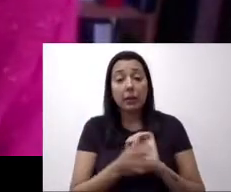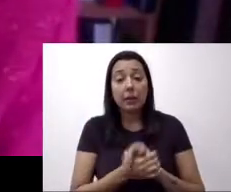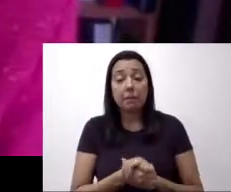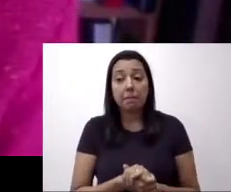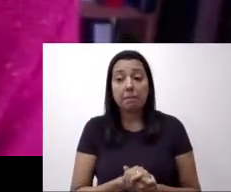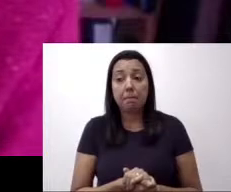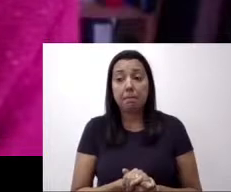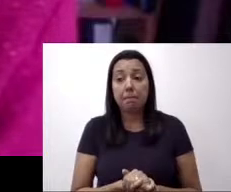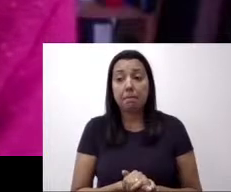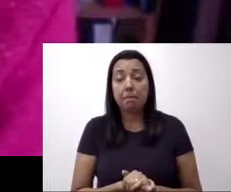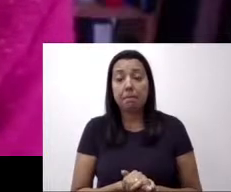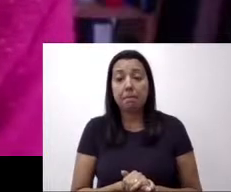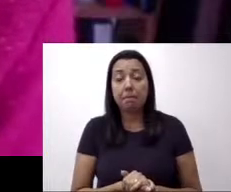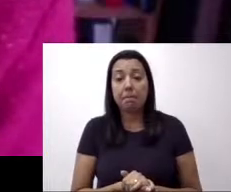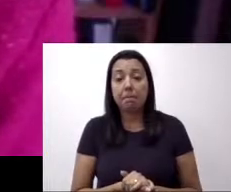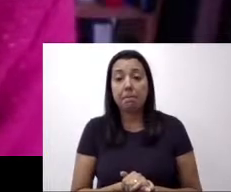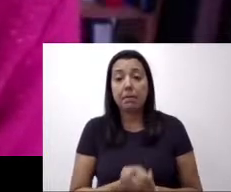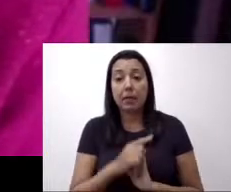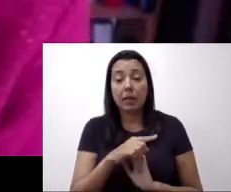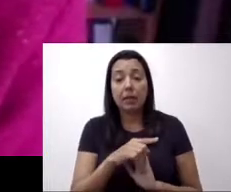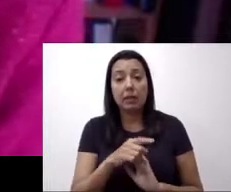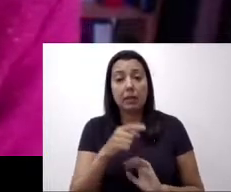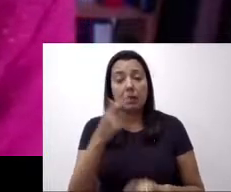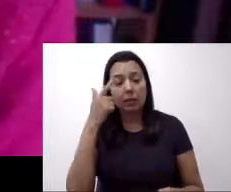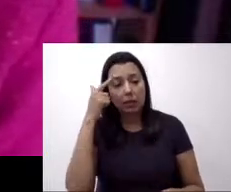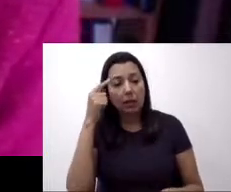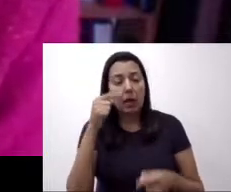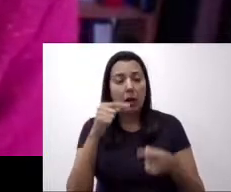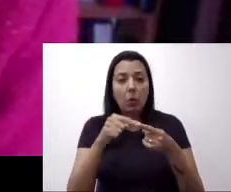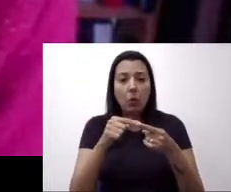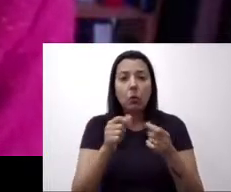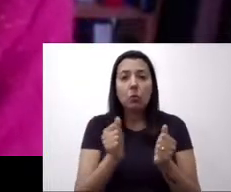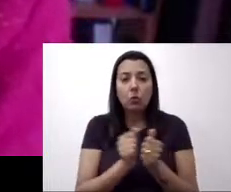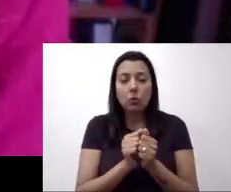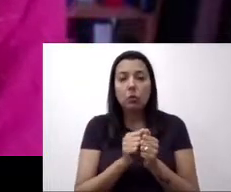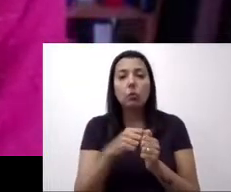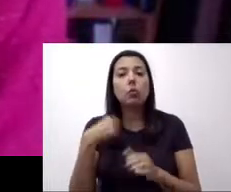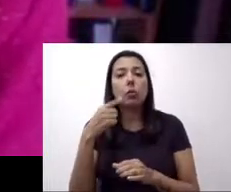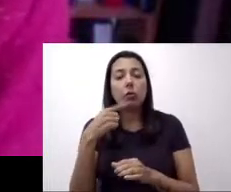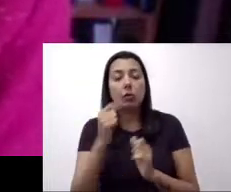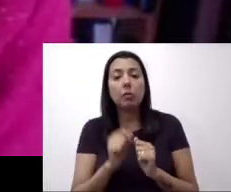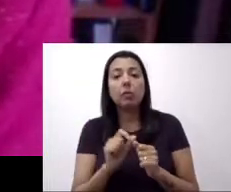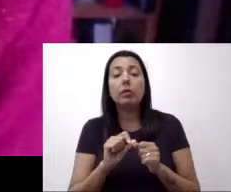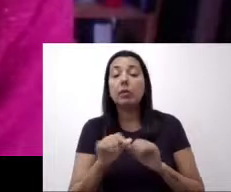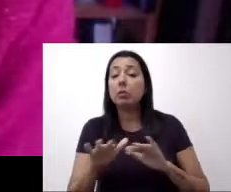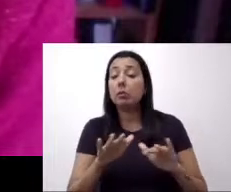advocacy coalition approach can be mobilized not only to understand